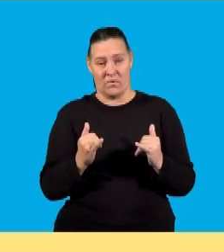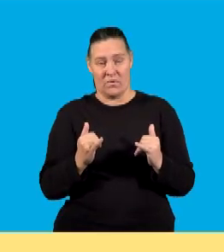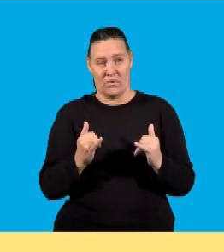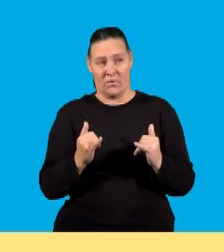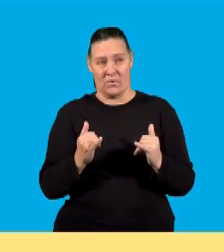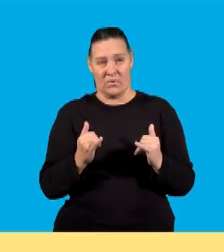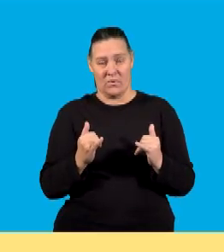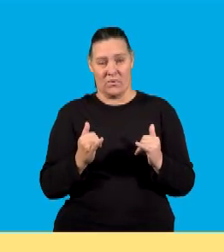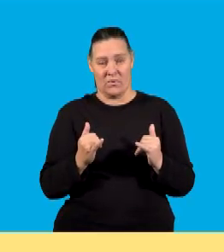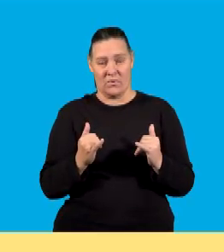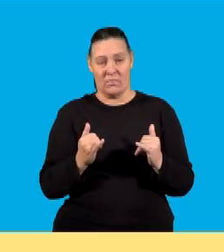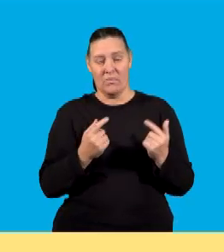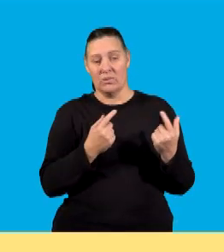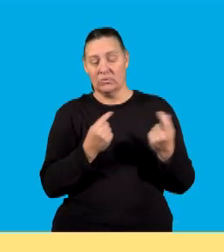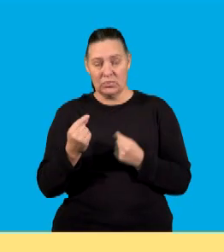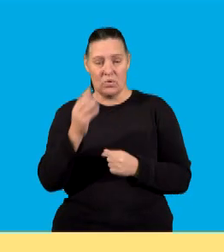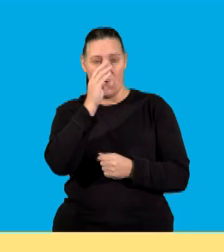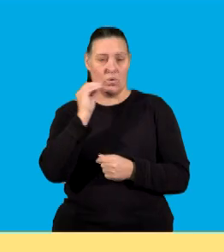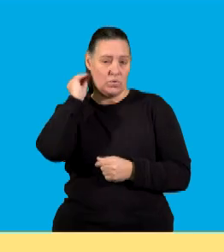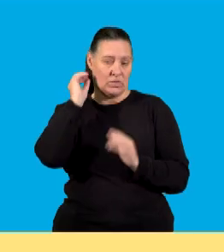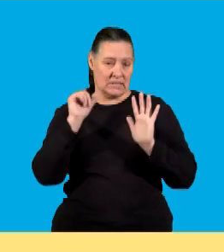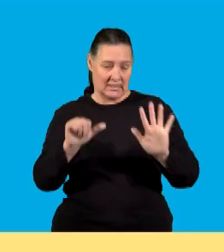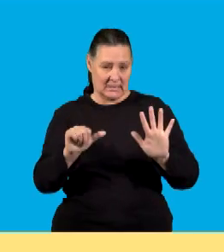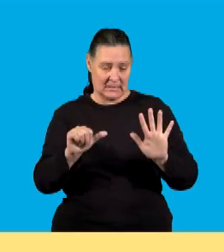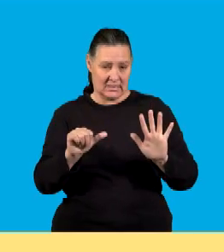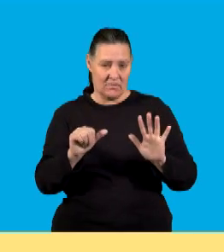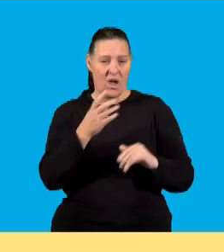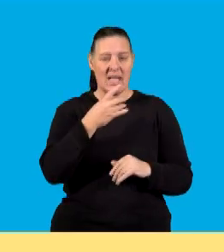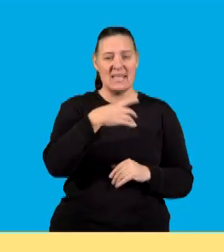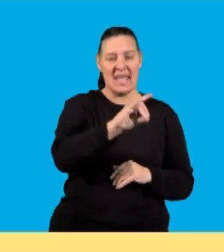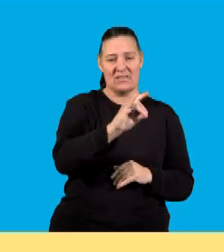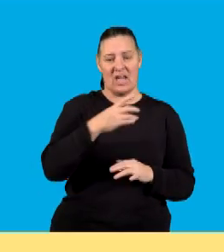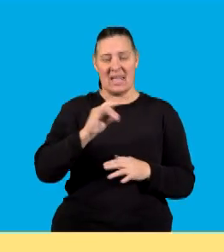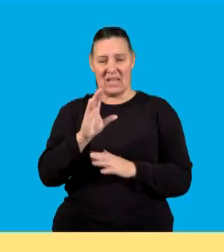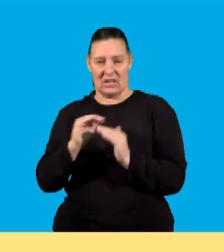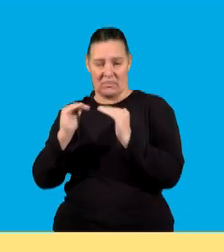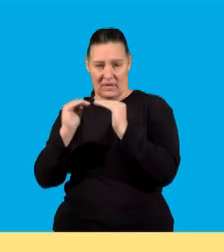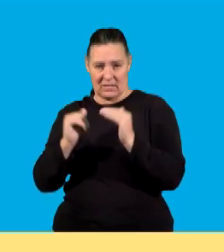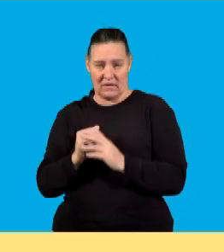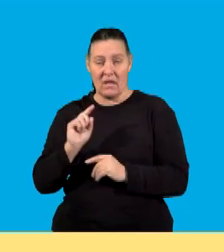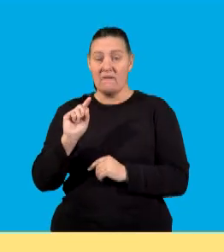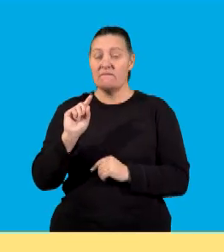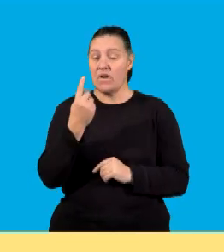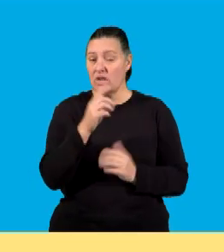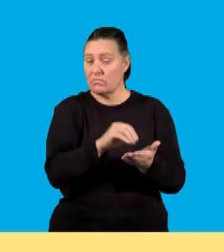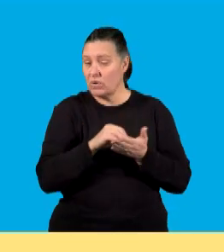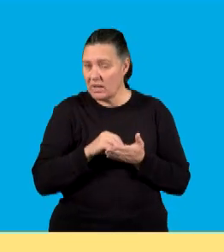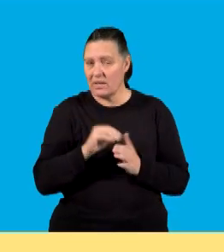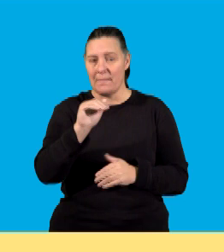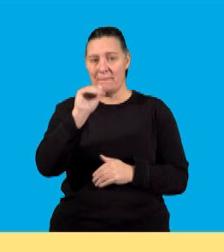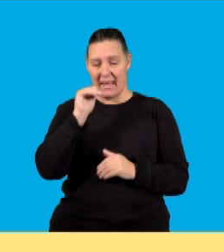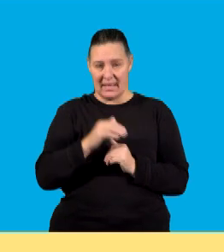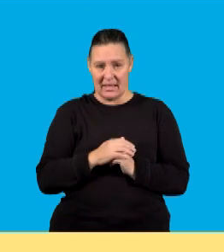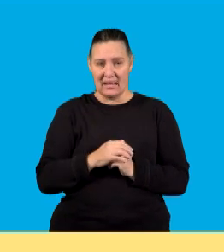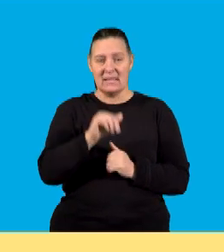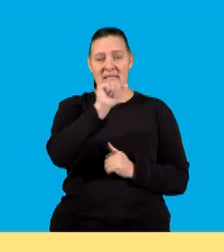and do my note 6, which is cash and cash equivalents. The first thing that I will bring is my bank, as you can